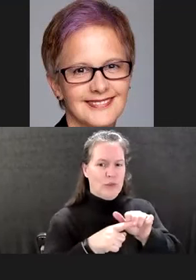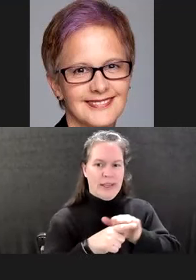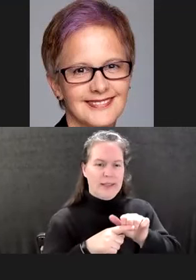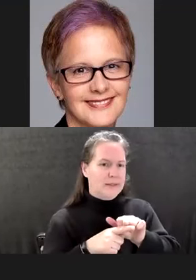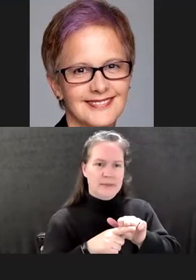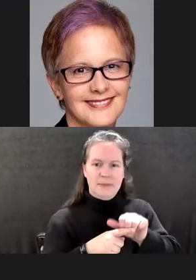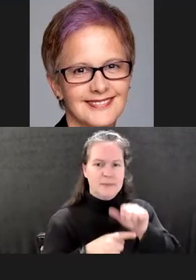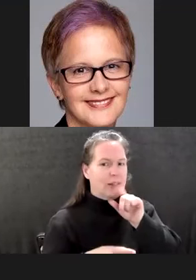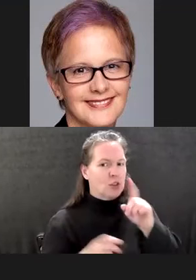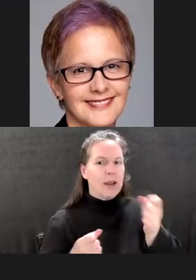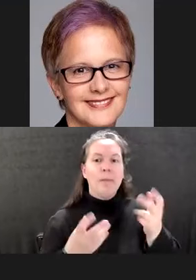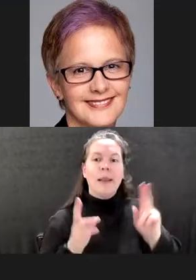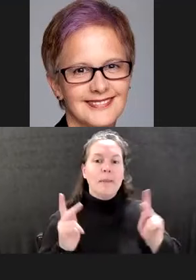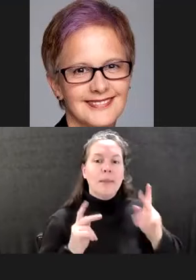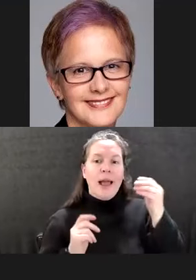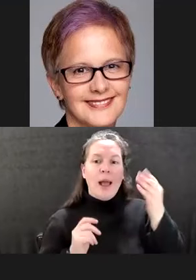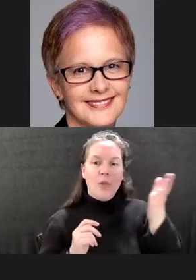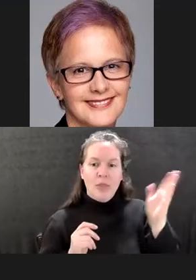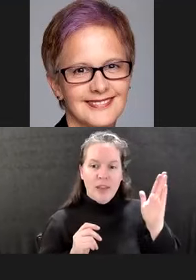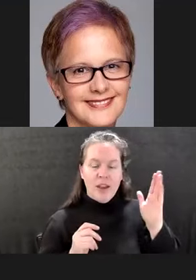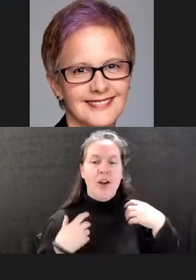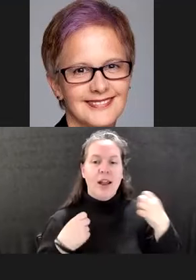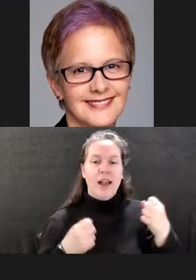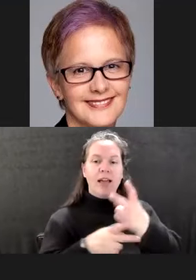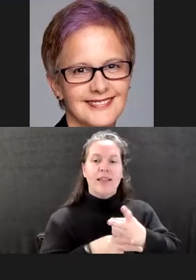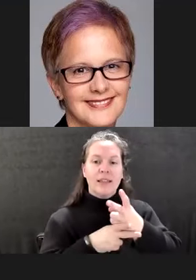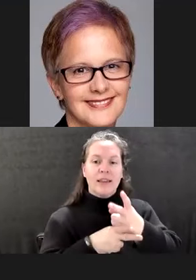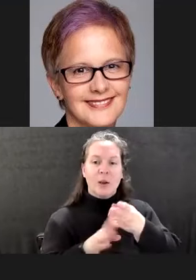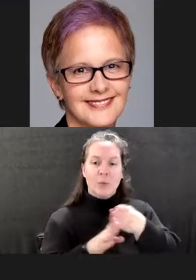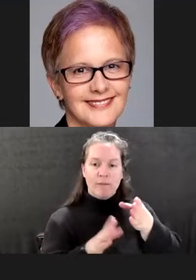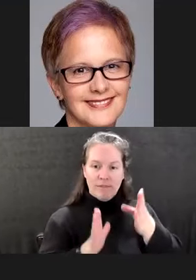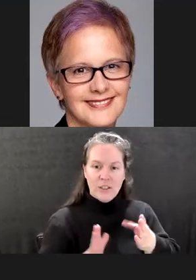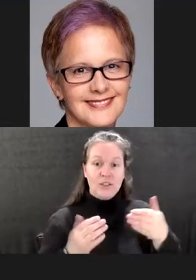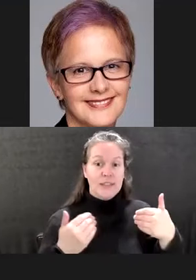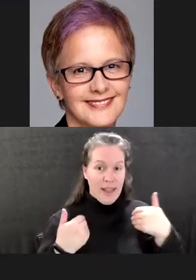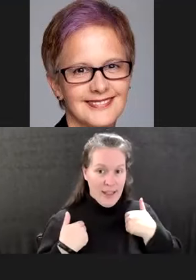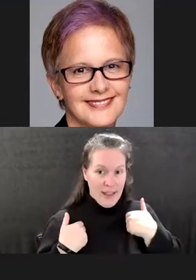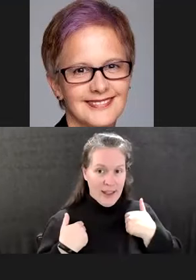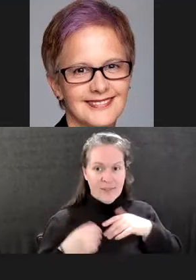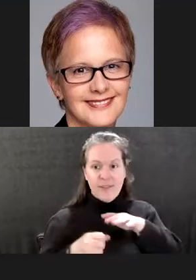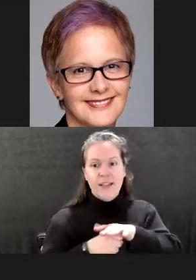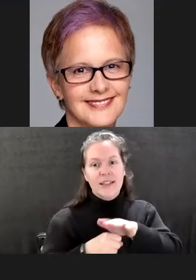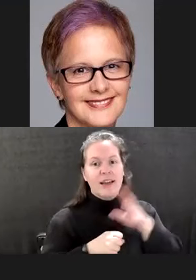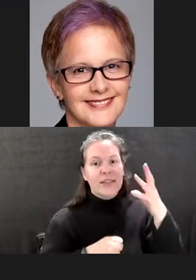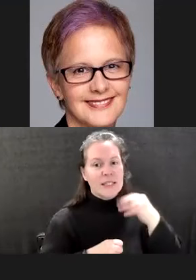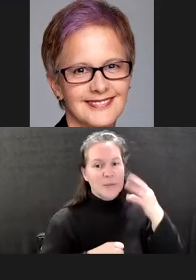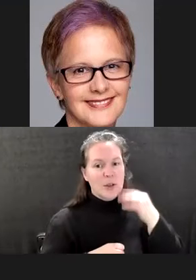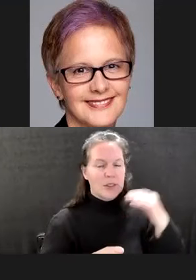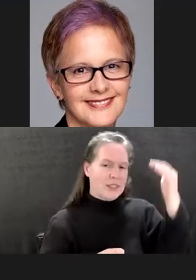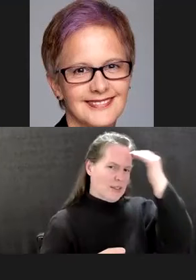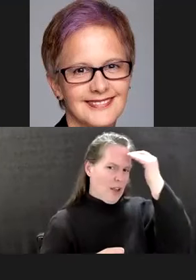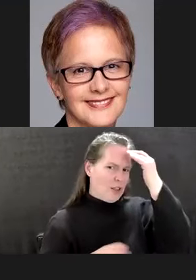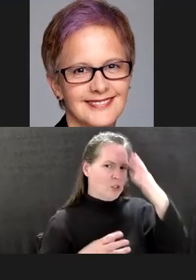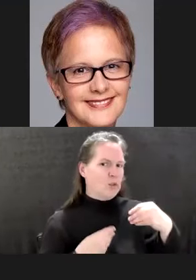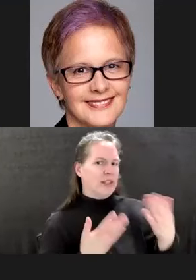sure how many people out there are healthcare professionals who have enough experience and knowledge to deliver